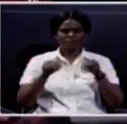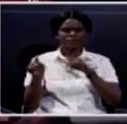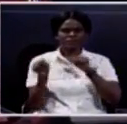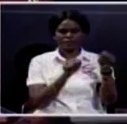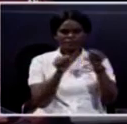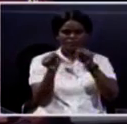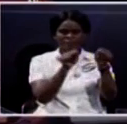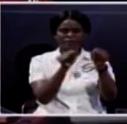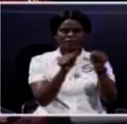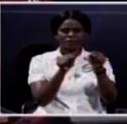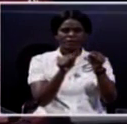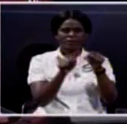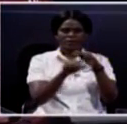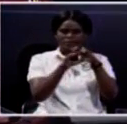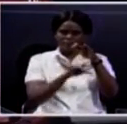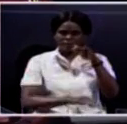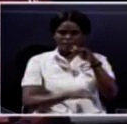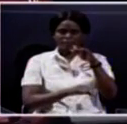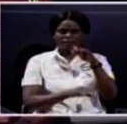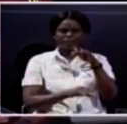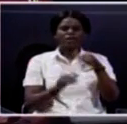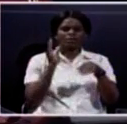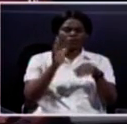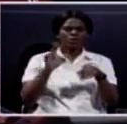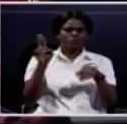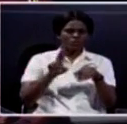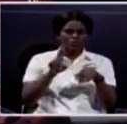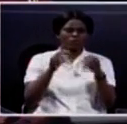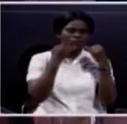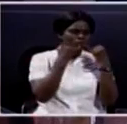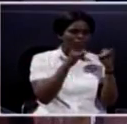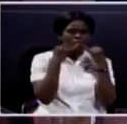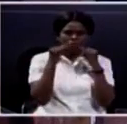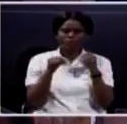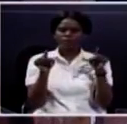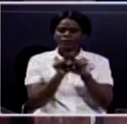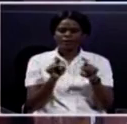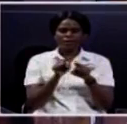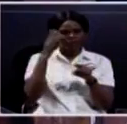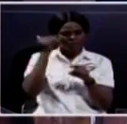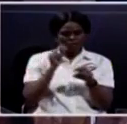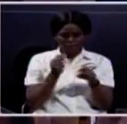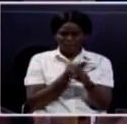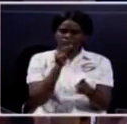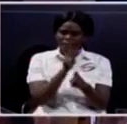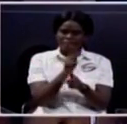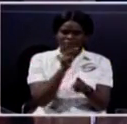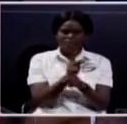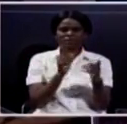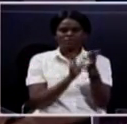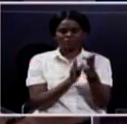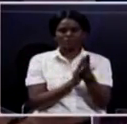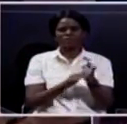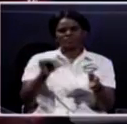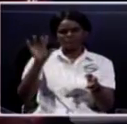transfers. Down the line as we go, we are going to bring some other reformation as well. Why should we keep in a particular school